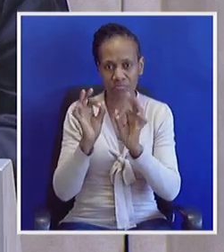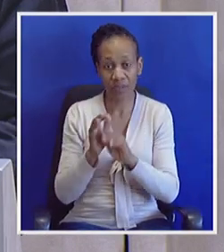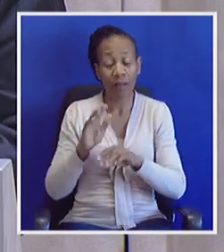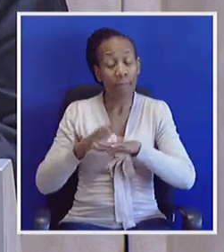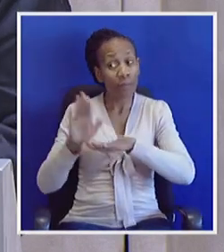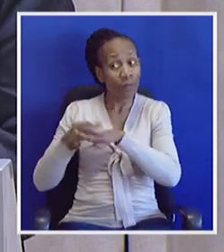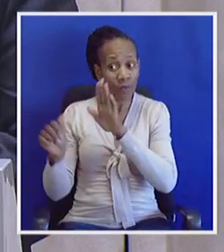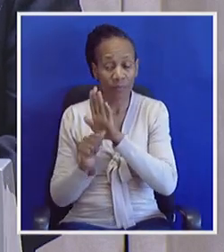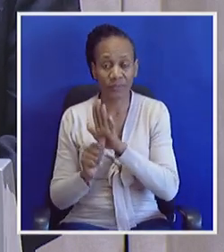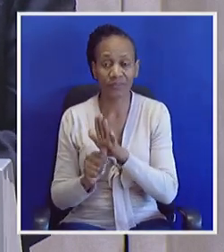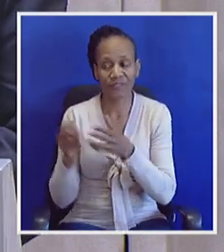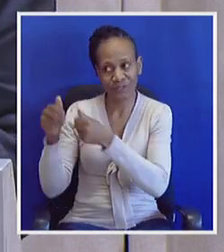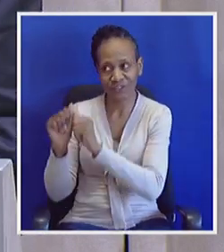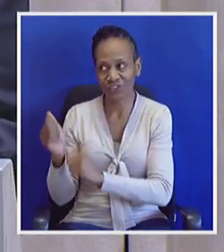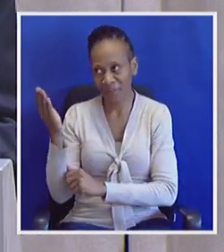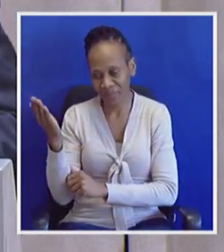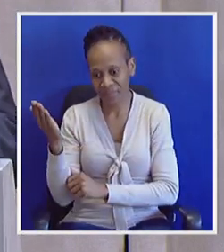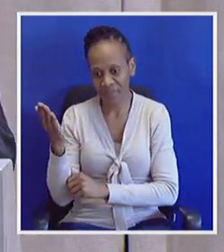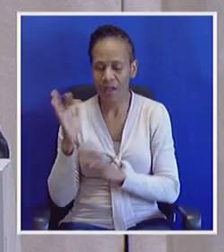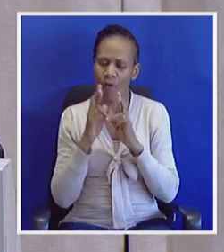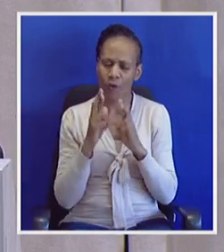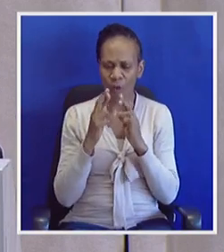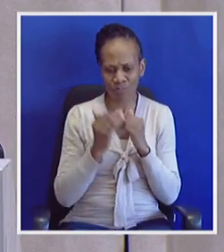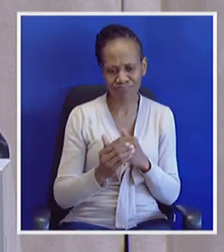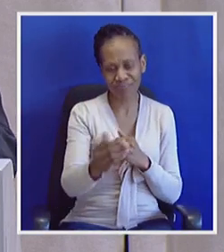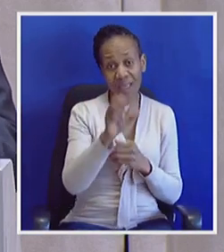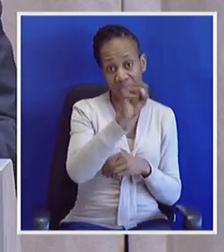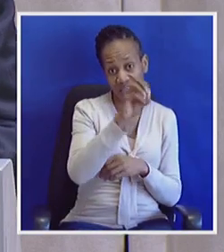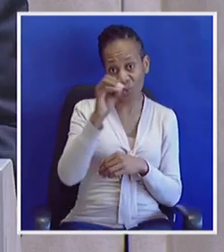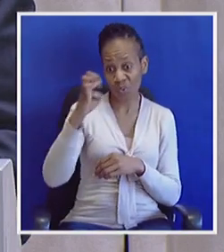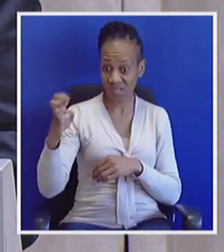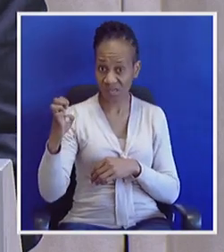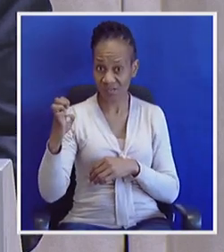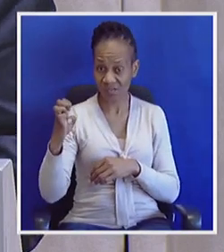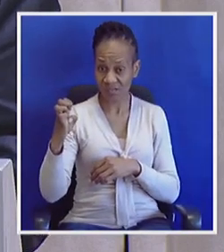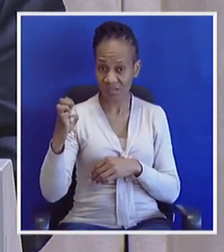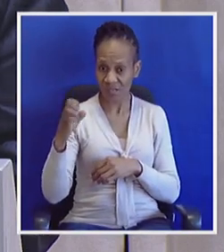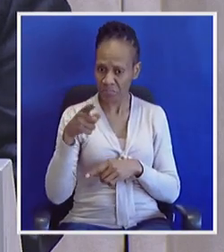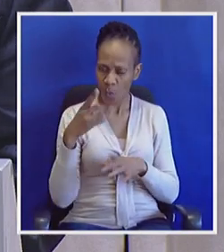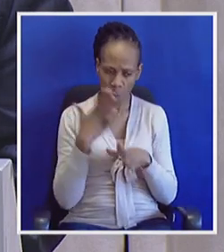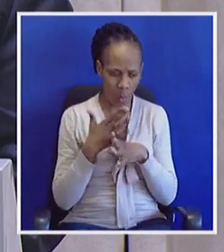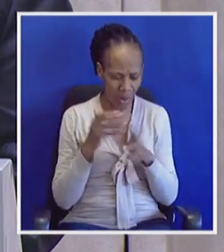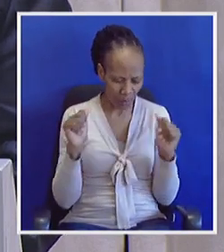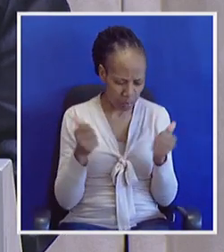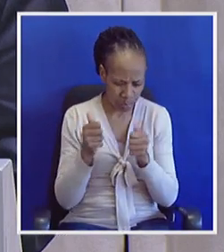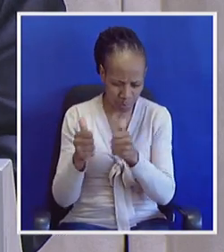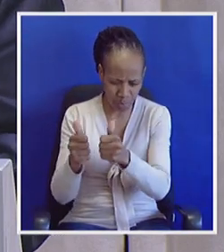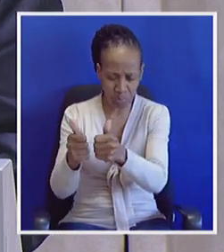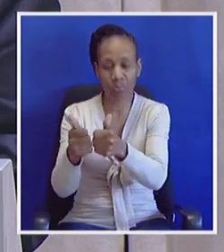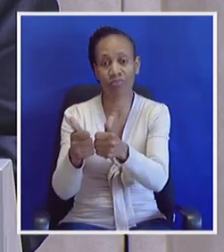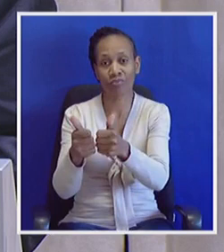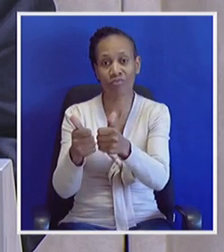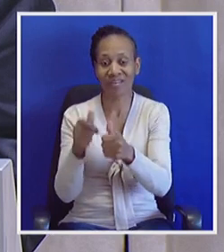Madam Chair, we want our state-owned enterprises to be well-functioning companies that